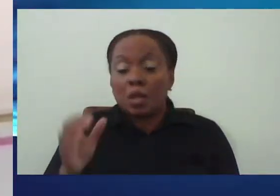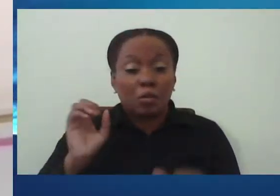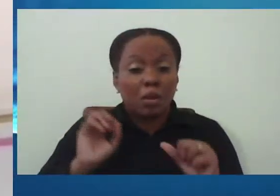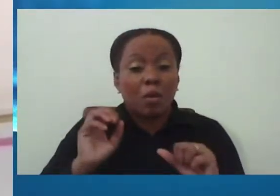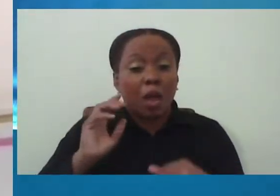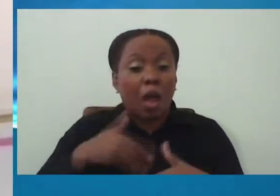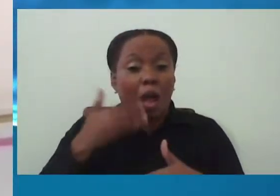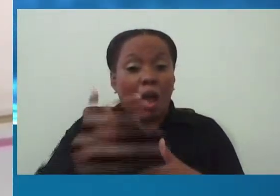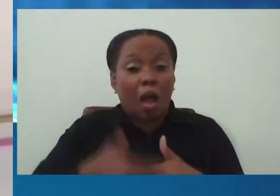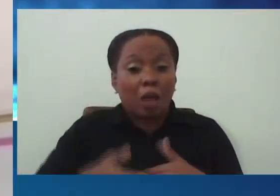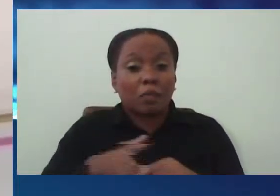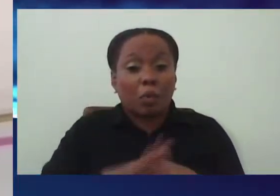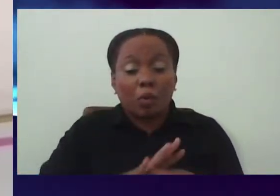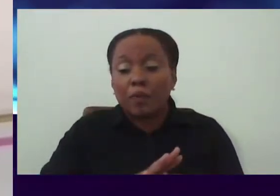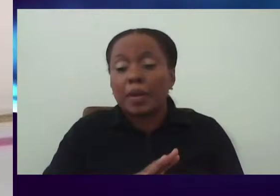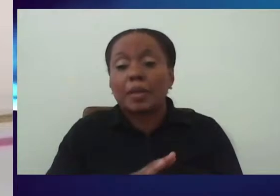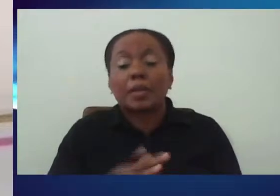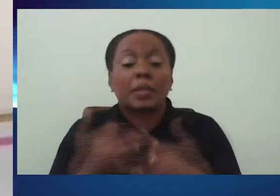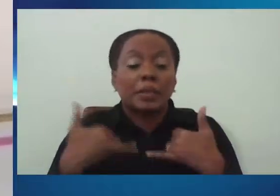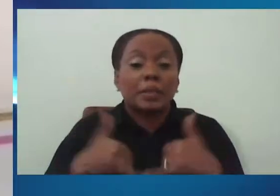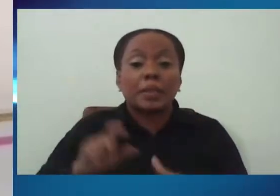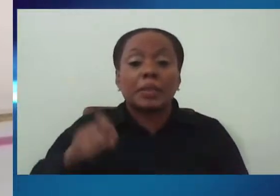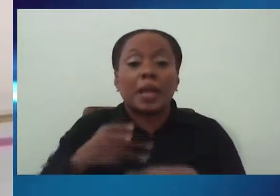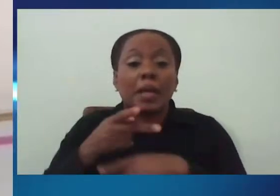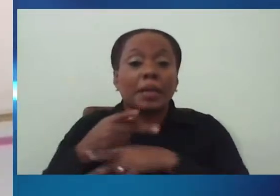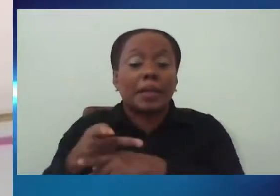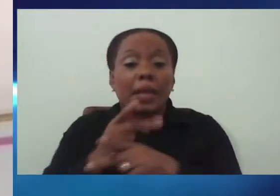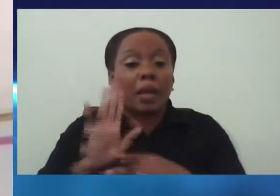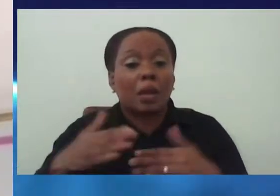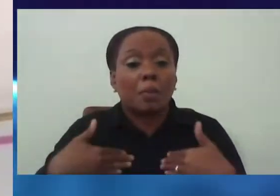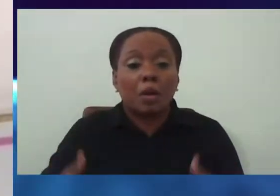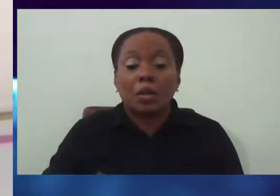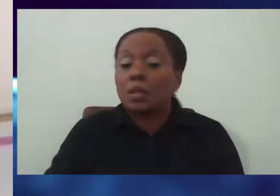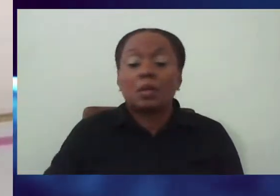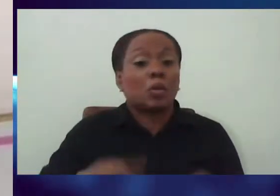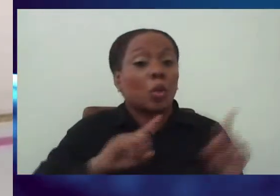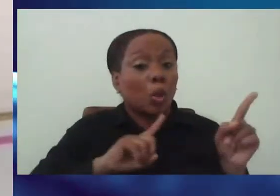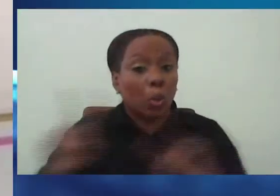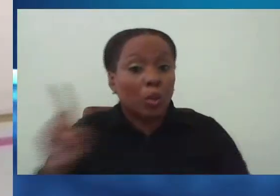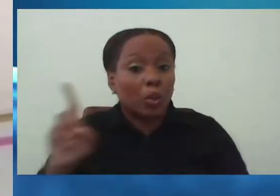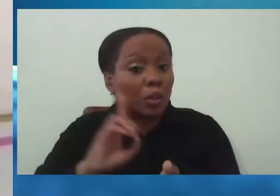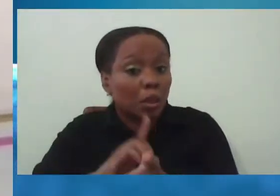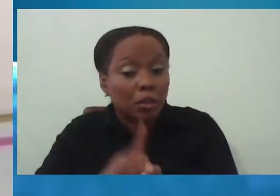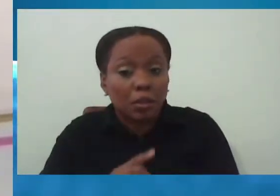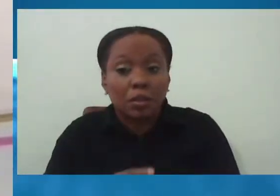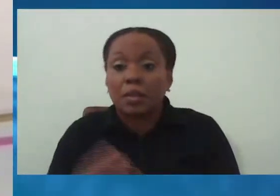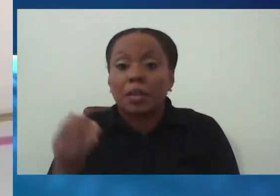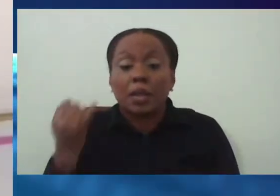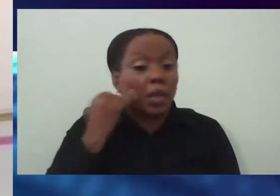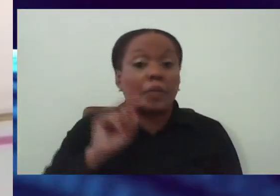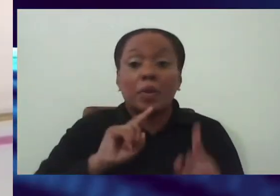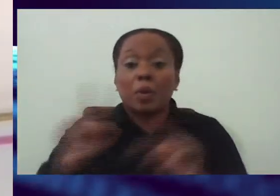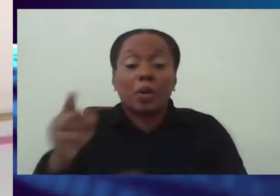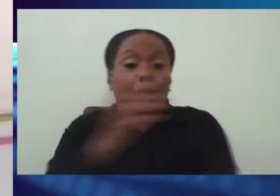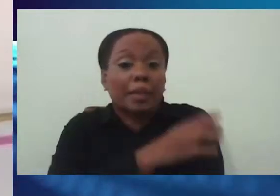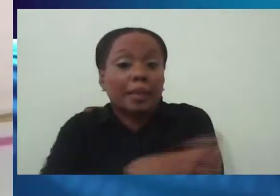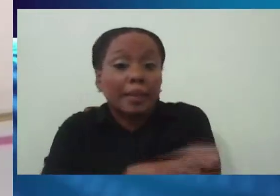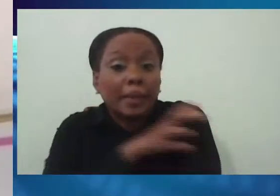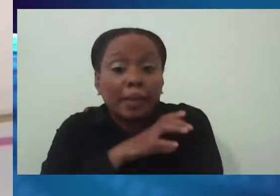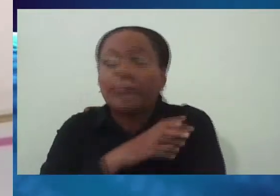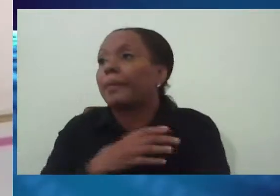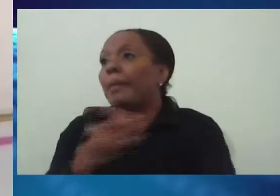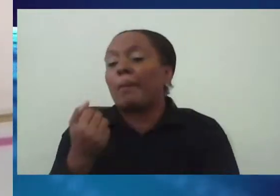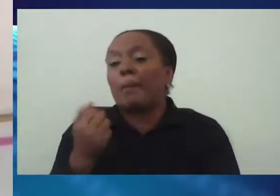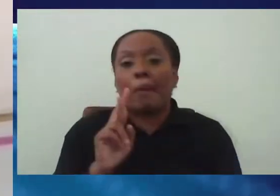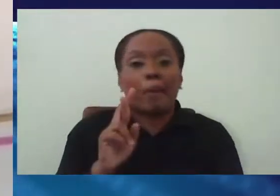be managed or could be managed and facilitated by any general practitioner. So if it is that they're usually attending the polyclinic,